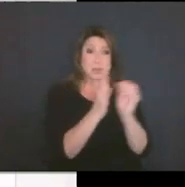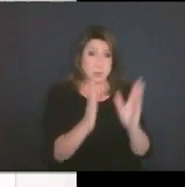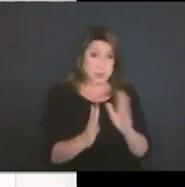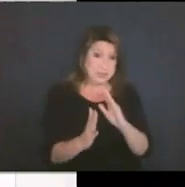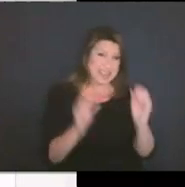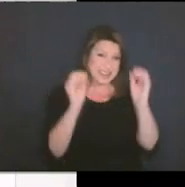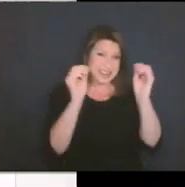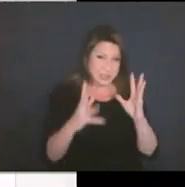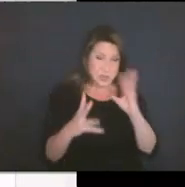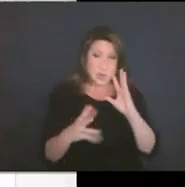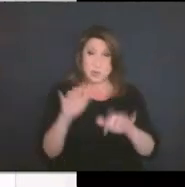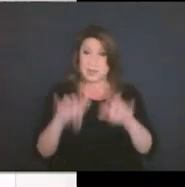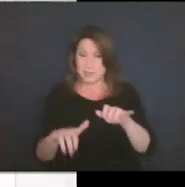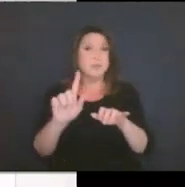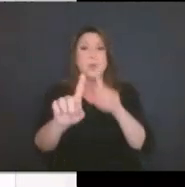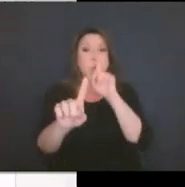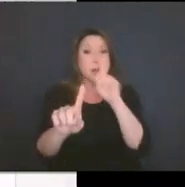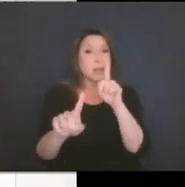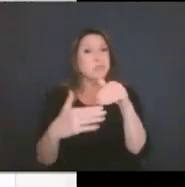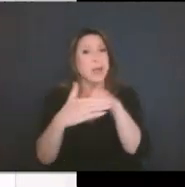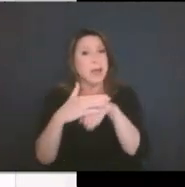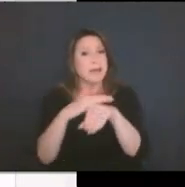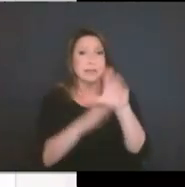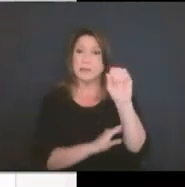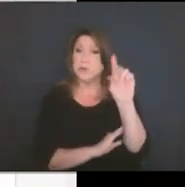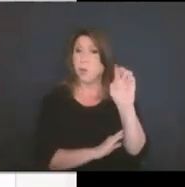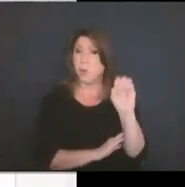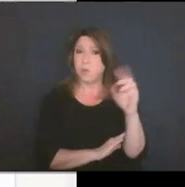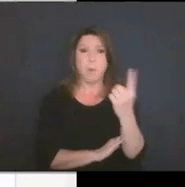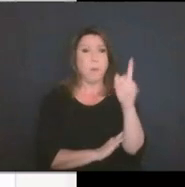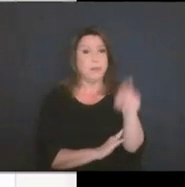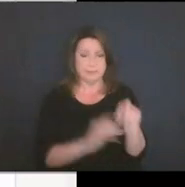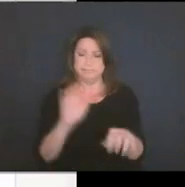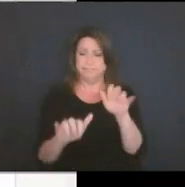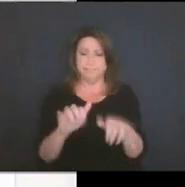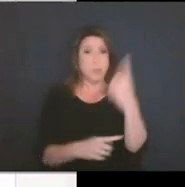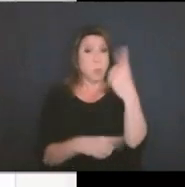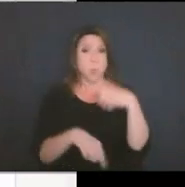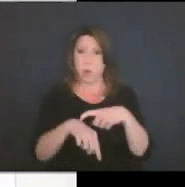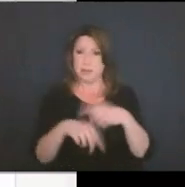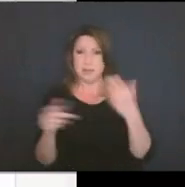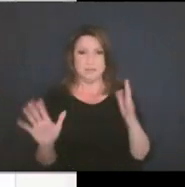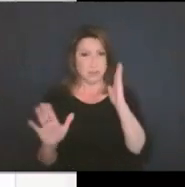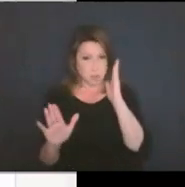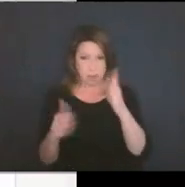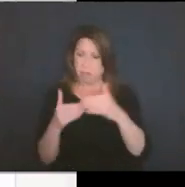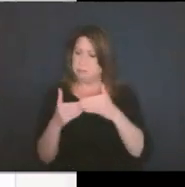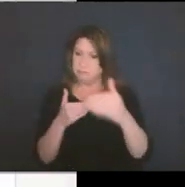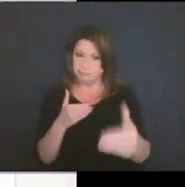need to enter just one time is right here on my screen. And you can see that it